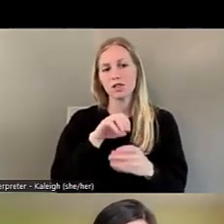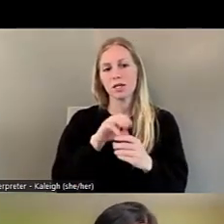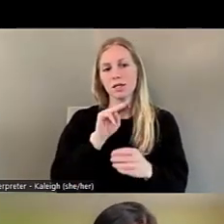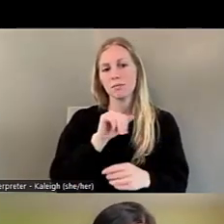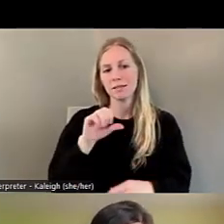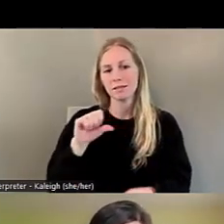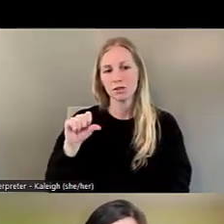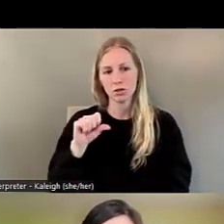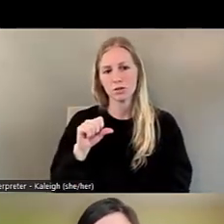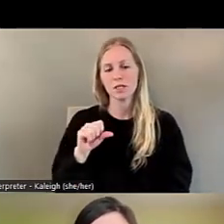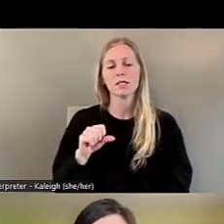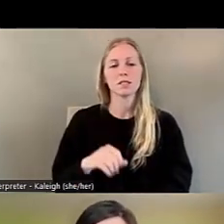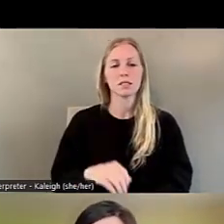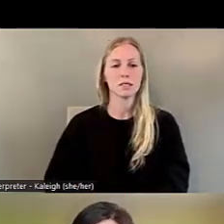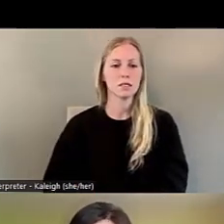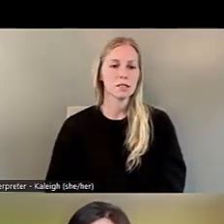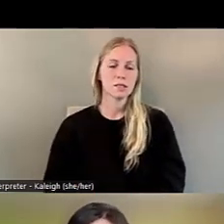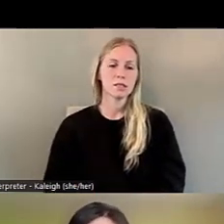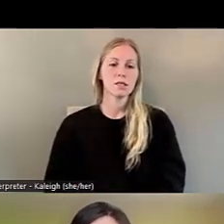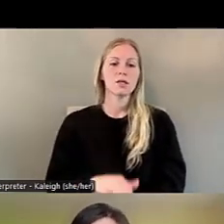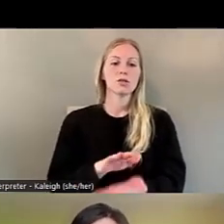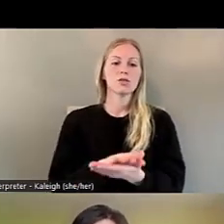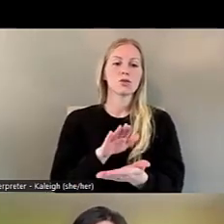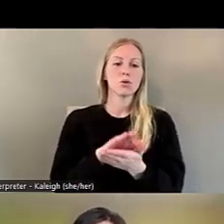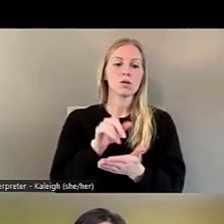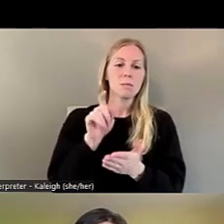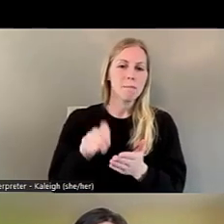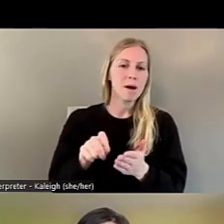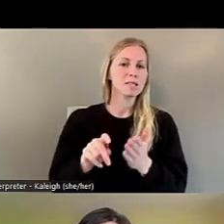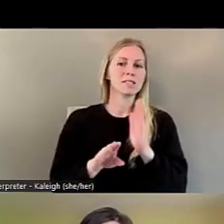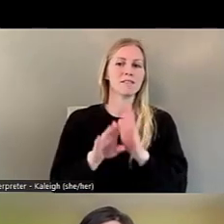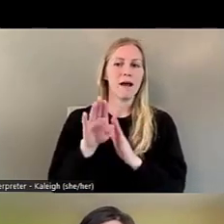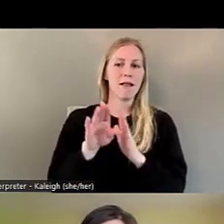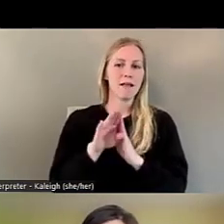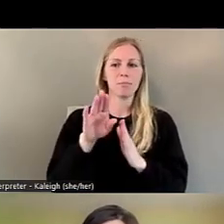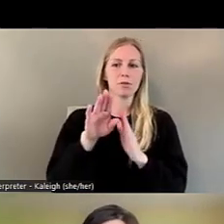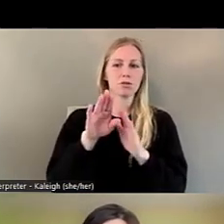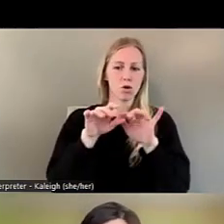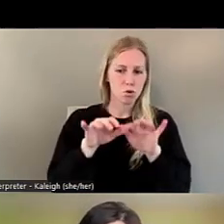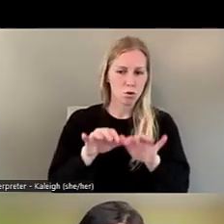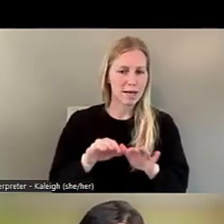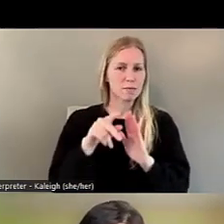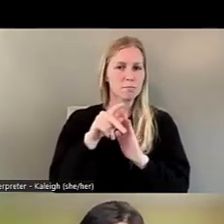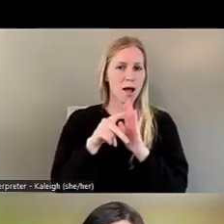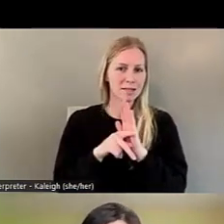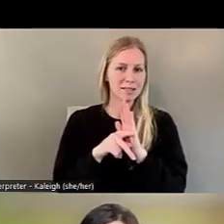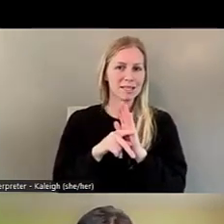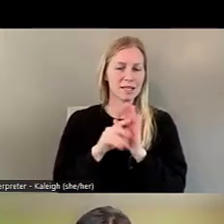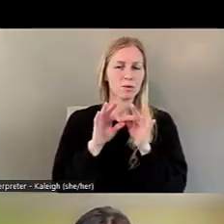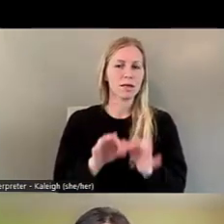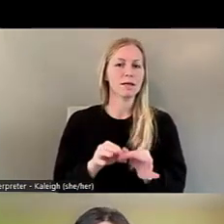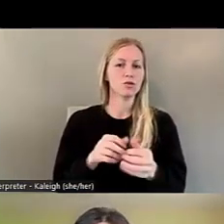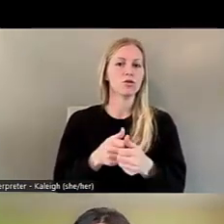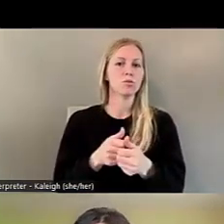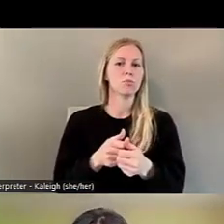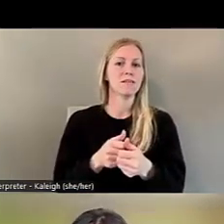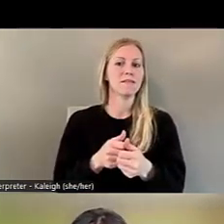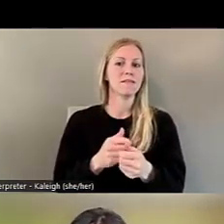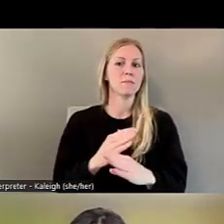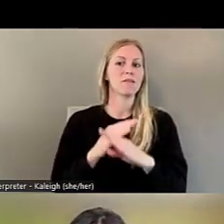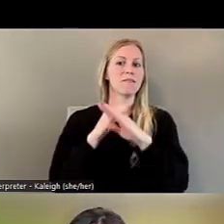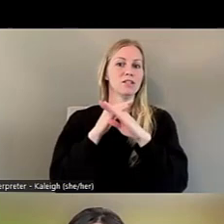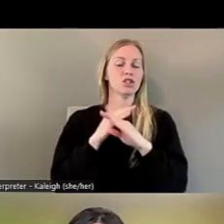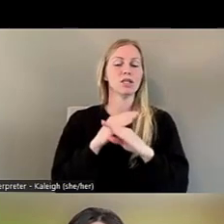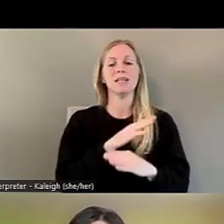Massachusetts regulations. Schools must develop written policies regarding the prevention and the use of both restraint